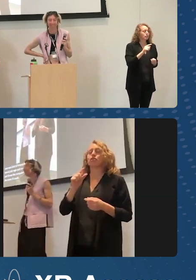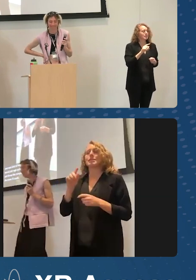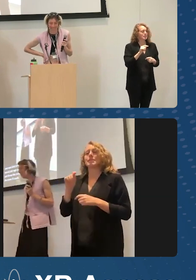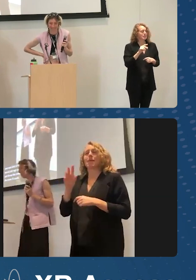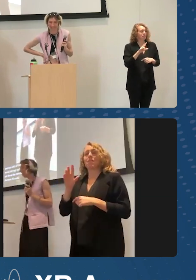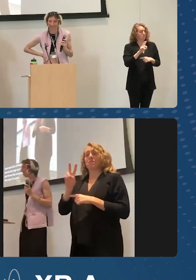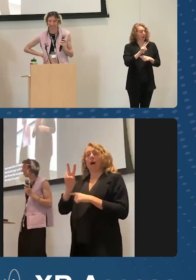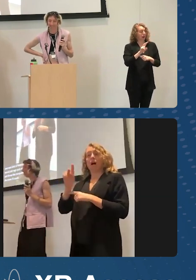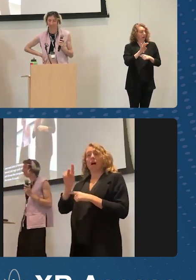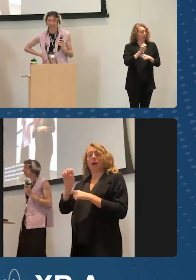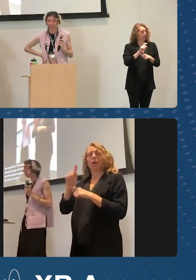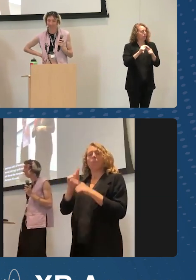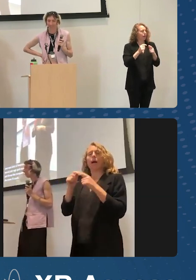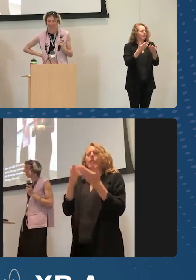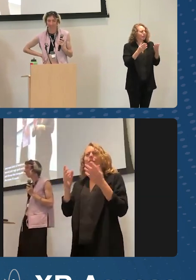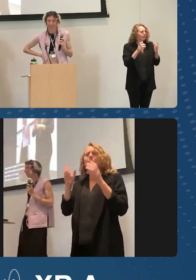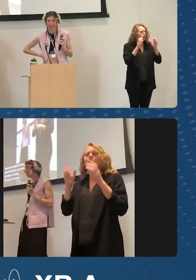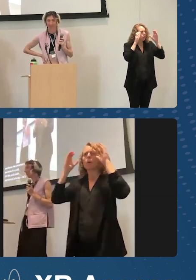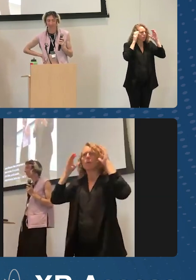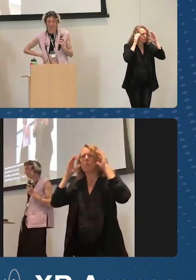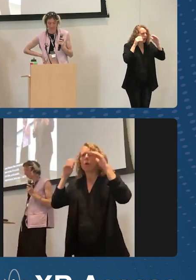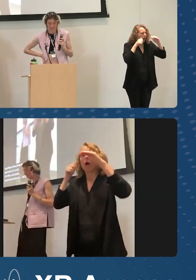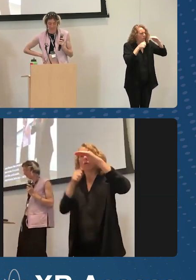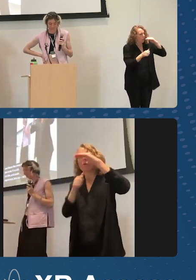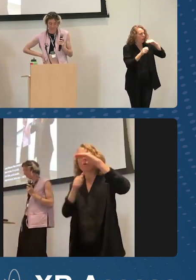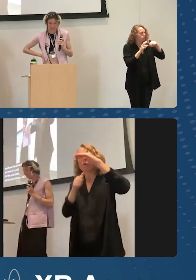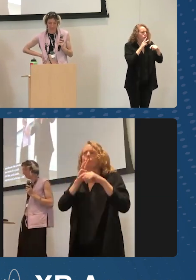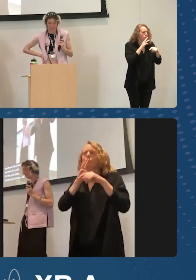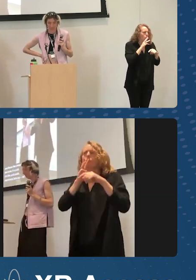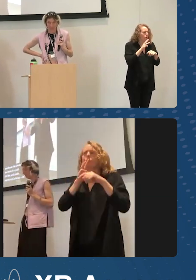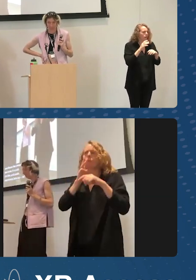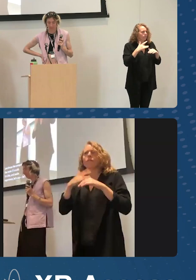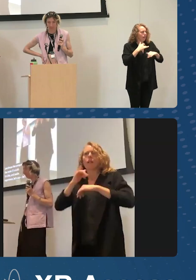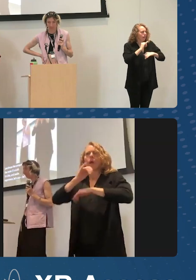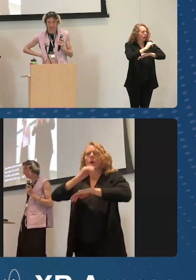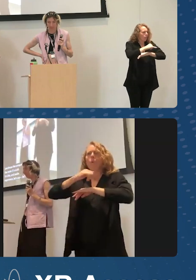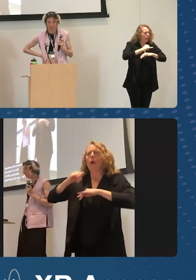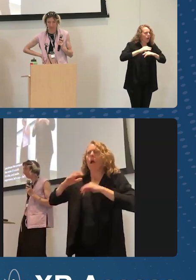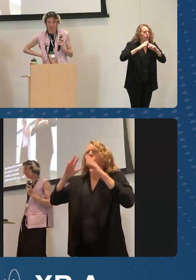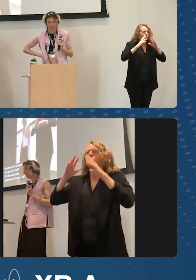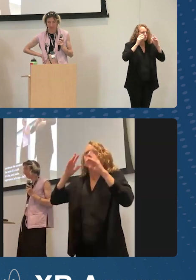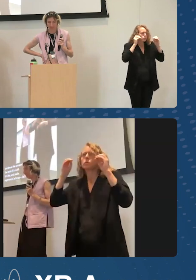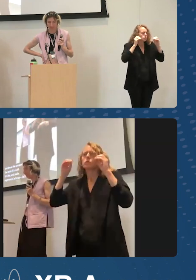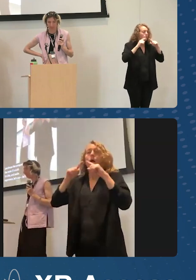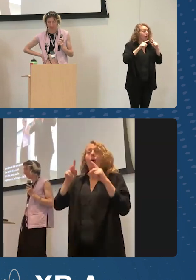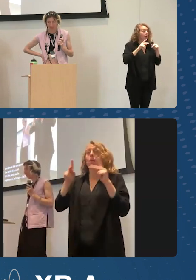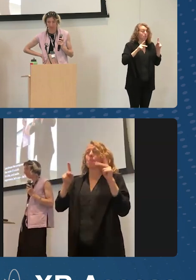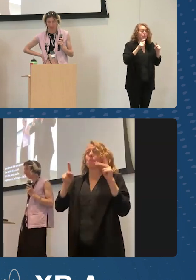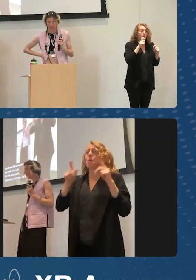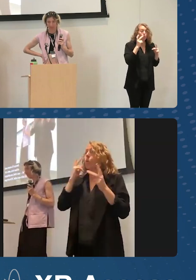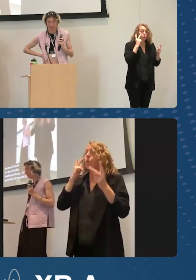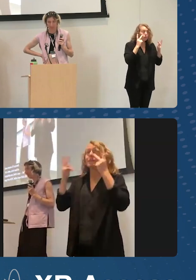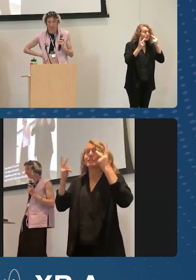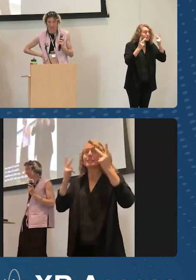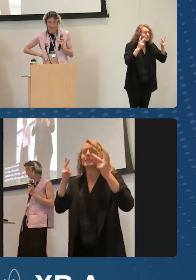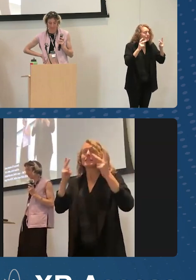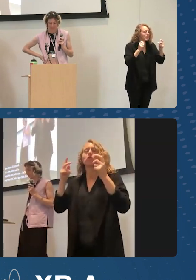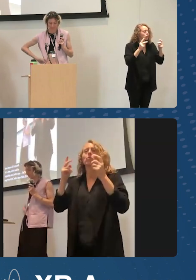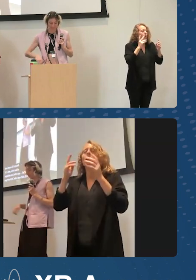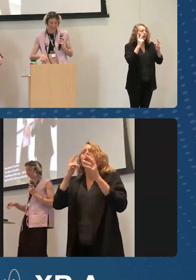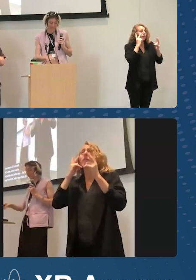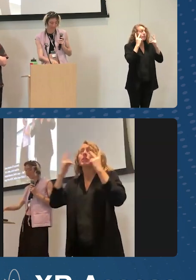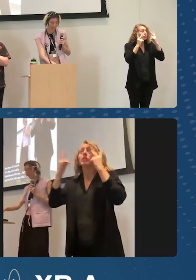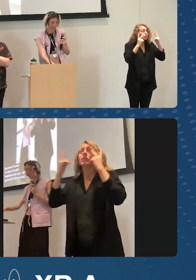where you put it on and you're underwater and there's whales and all this kind of stuff, right? Where you guys who are sighted can get this visual experience, this immersive